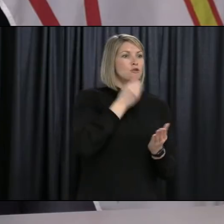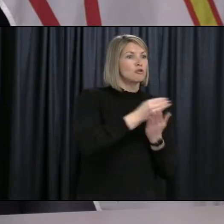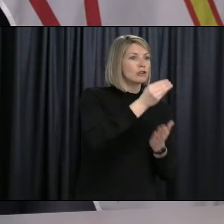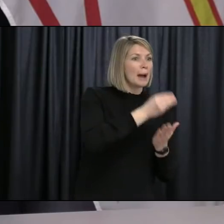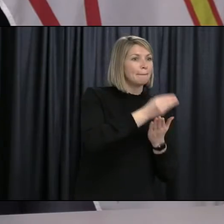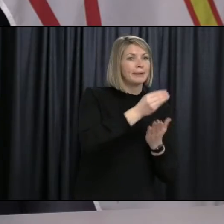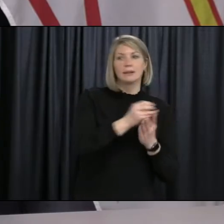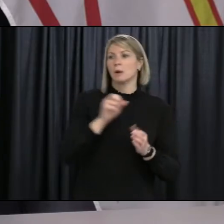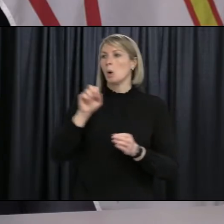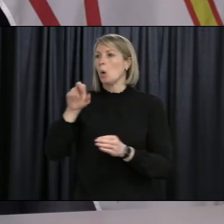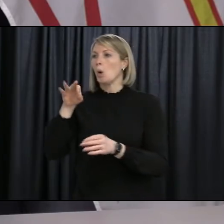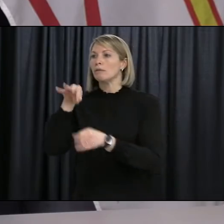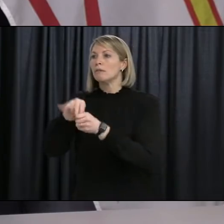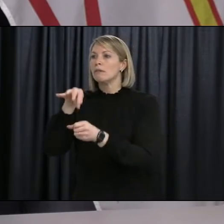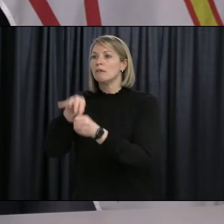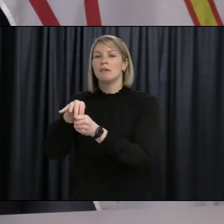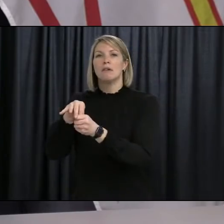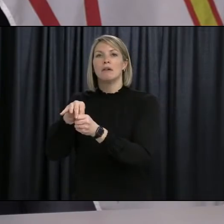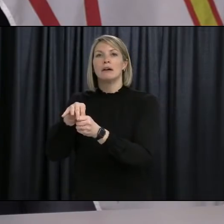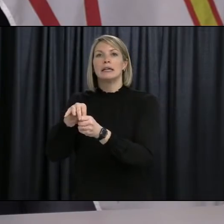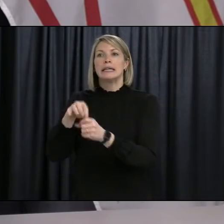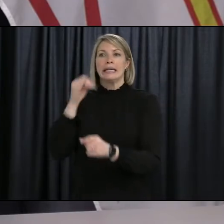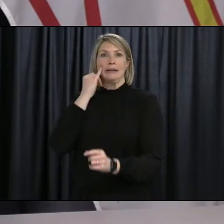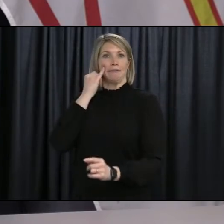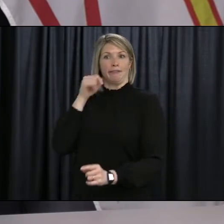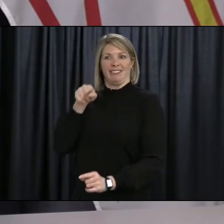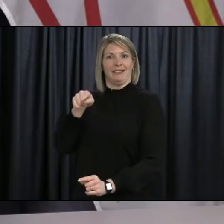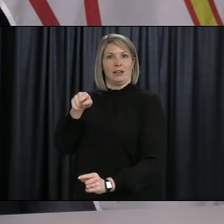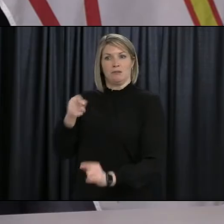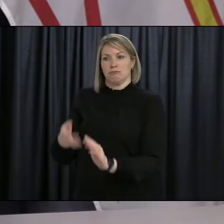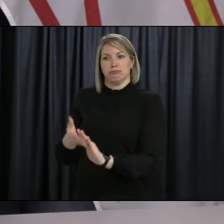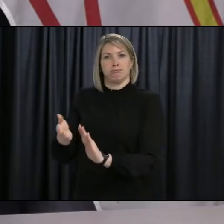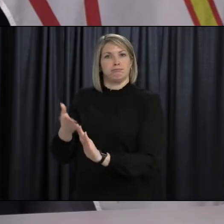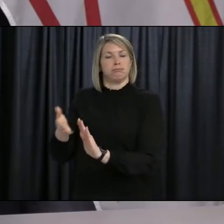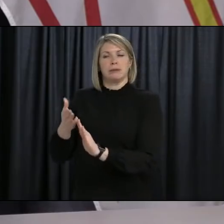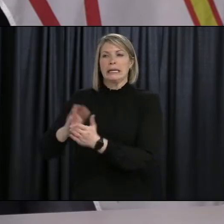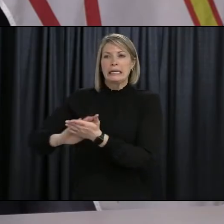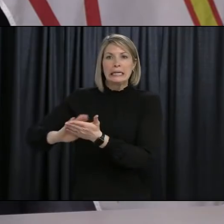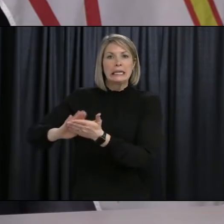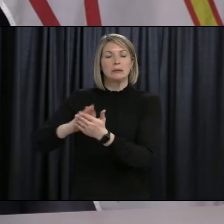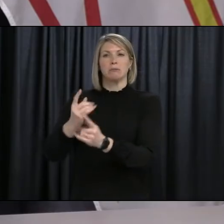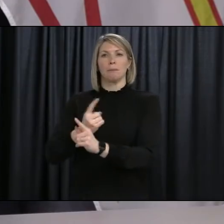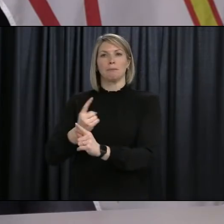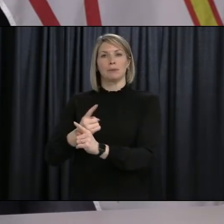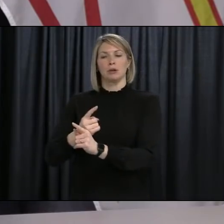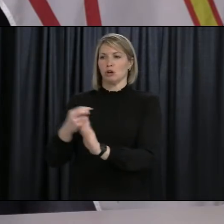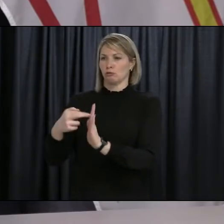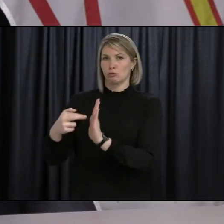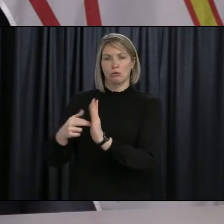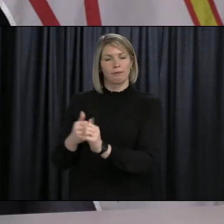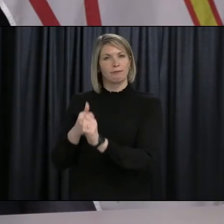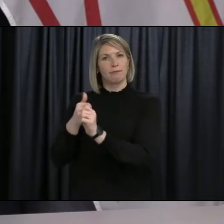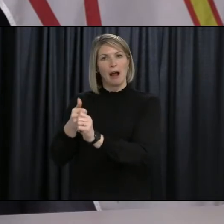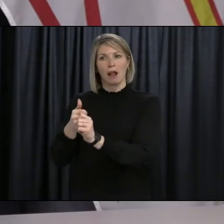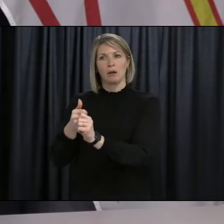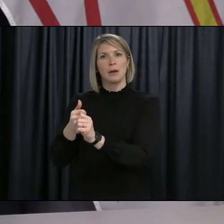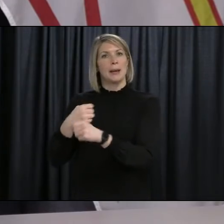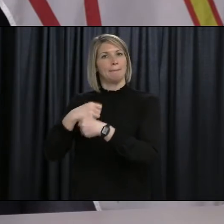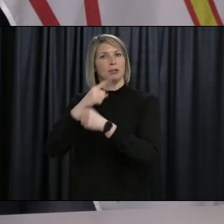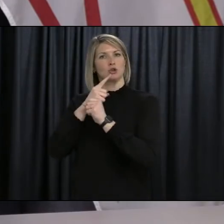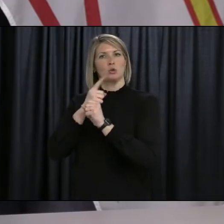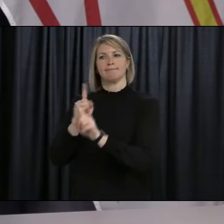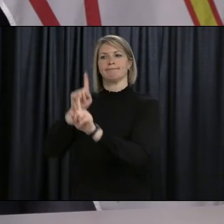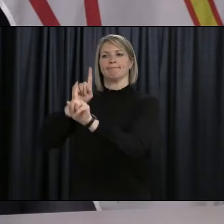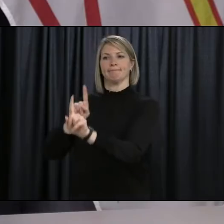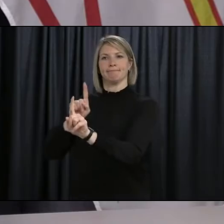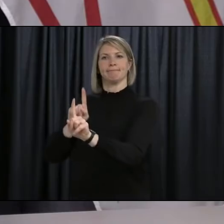in a polling station that's well run, that you know, is paying close attention to the rules and ensuring that there's physical distancing